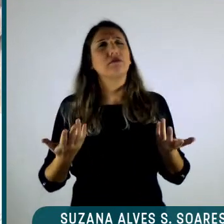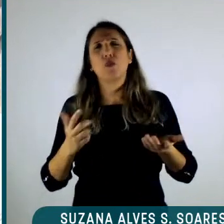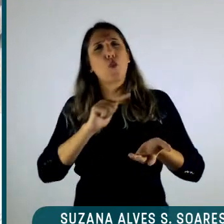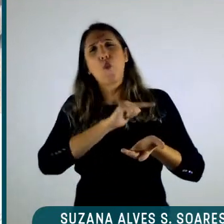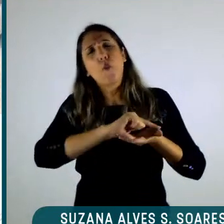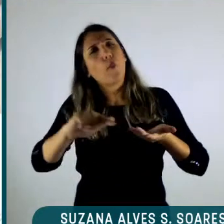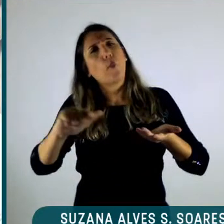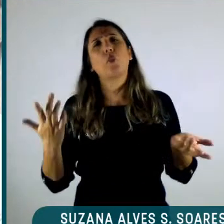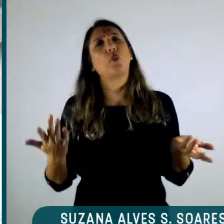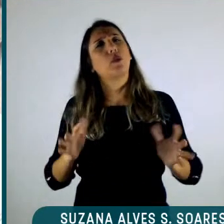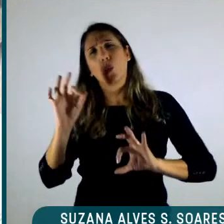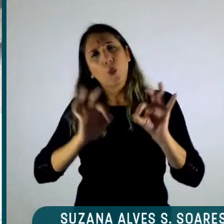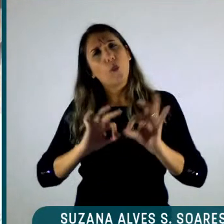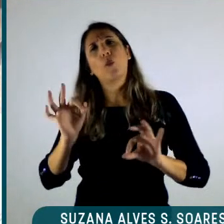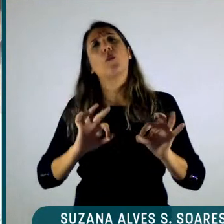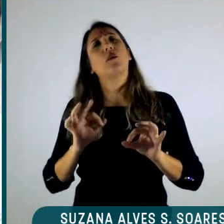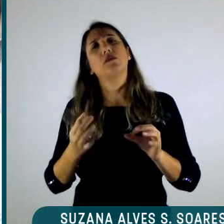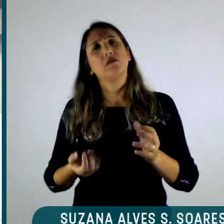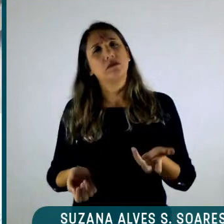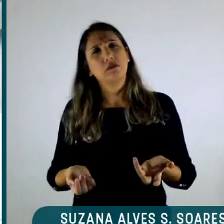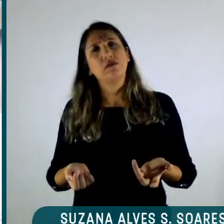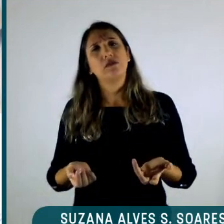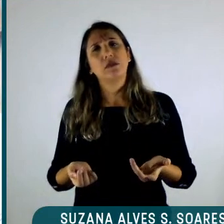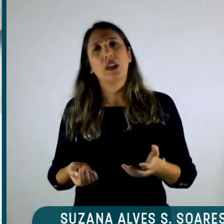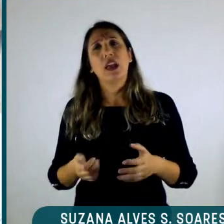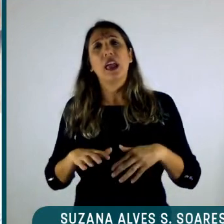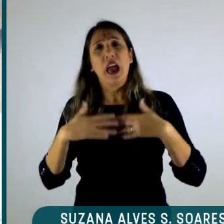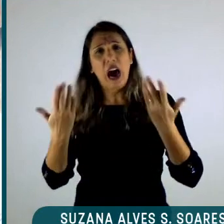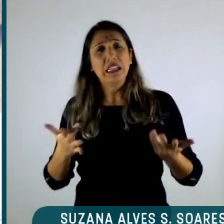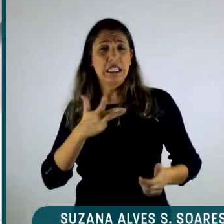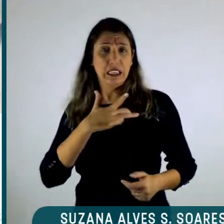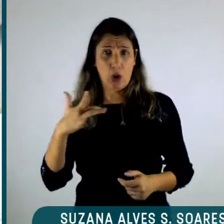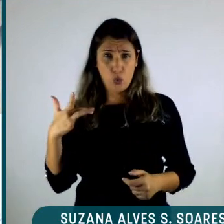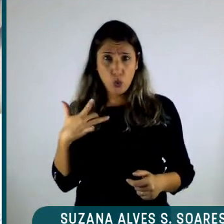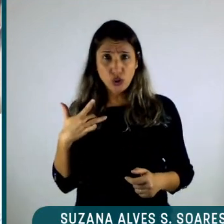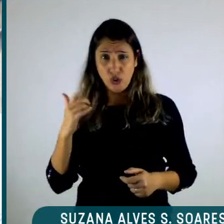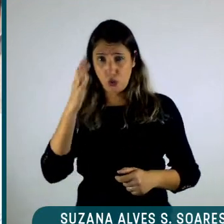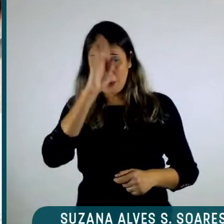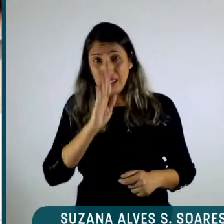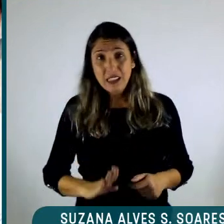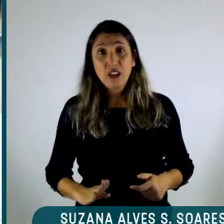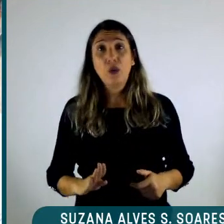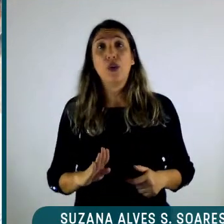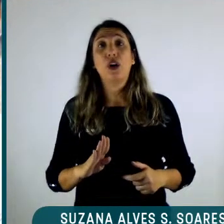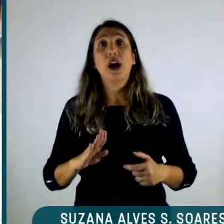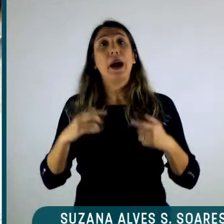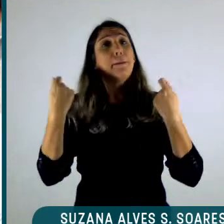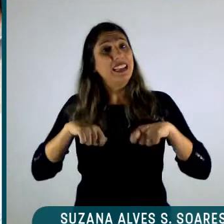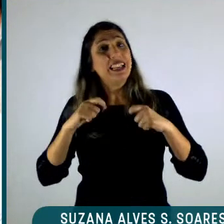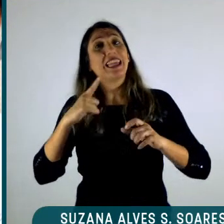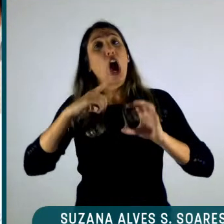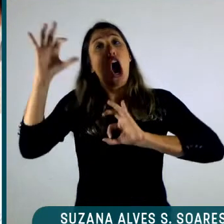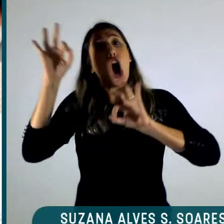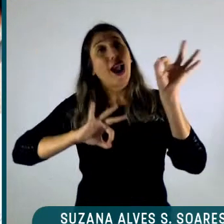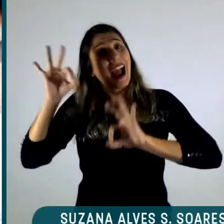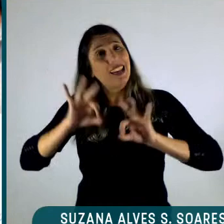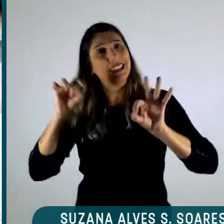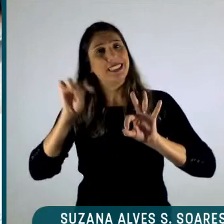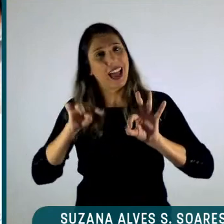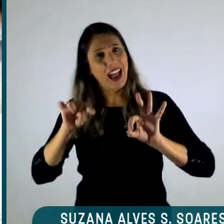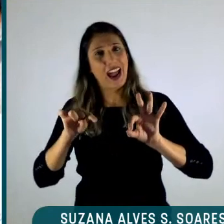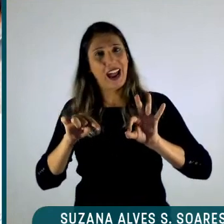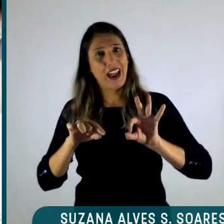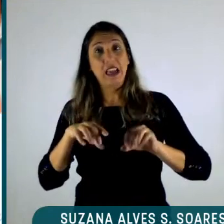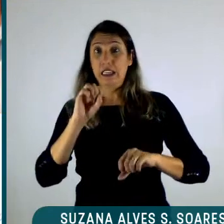sitting down, all the emergencies room would be completely in line, in order, without any type